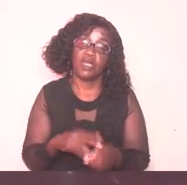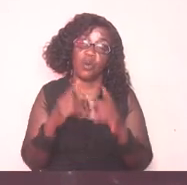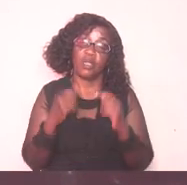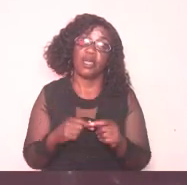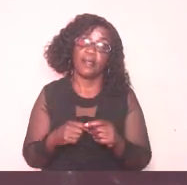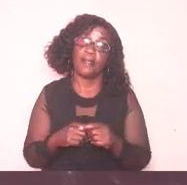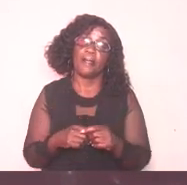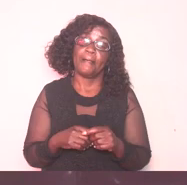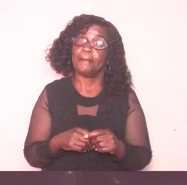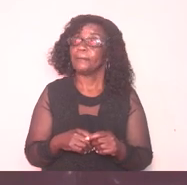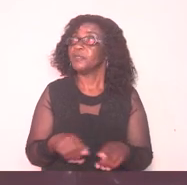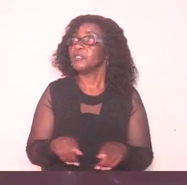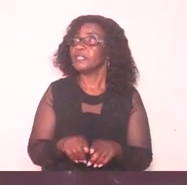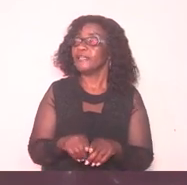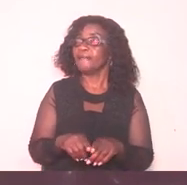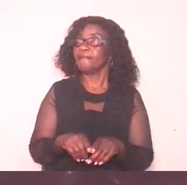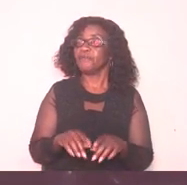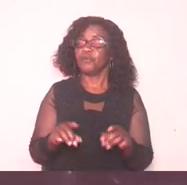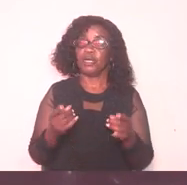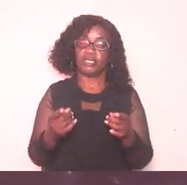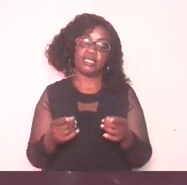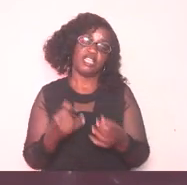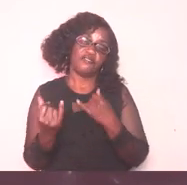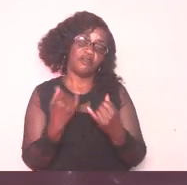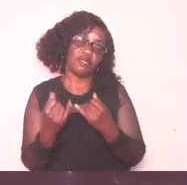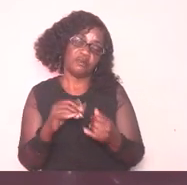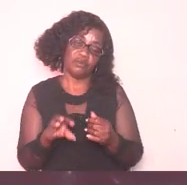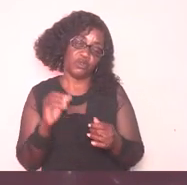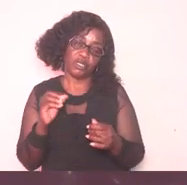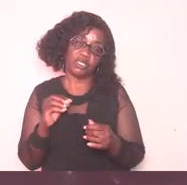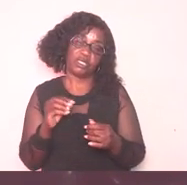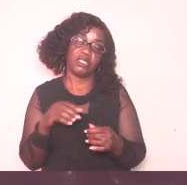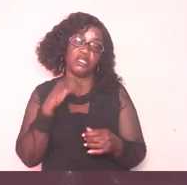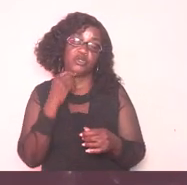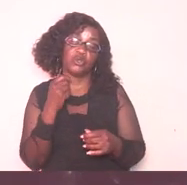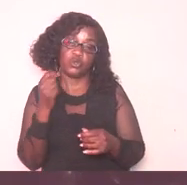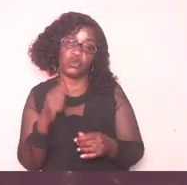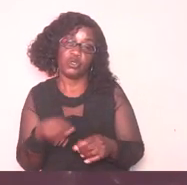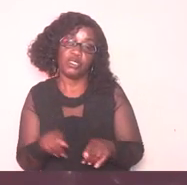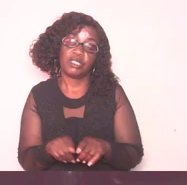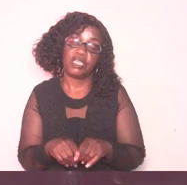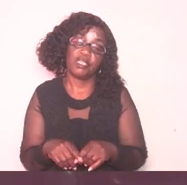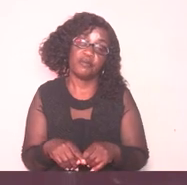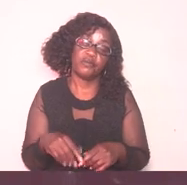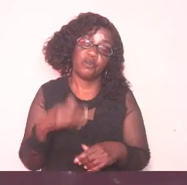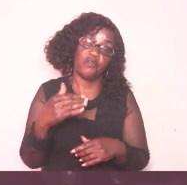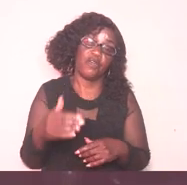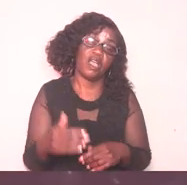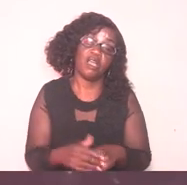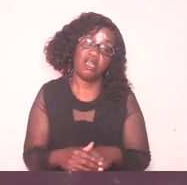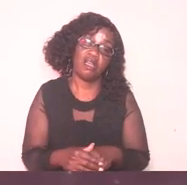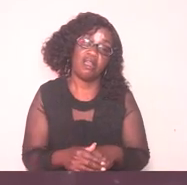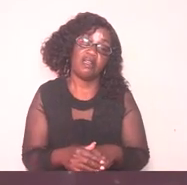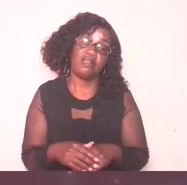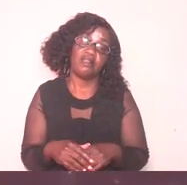we're like more impactful in showing what these individuals are not informed and the choice that exists there is not true. But secondly, in terms of like extension, we talk about like the public health